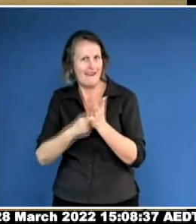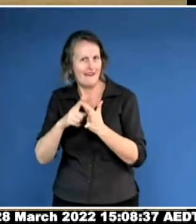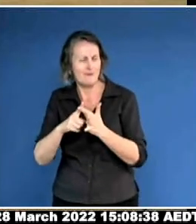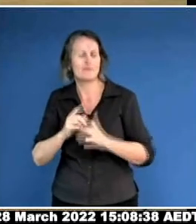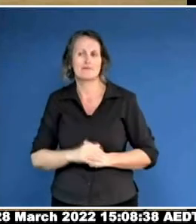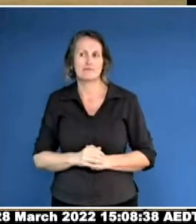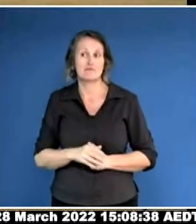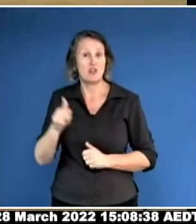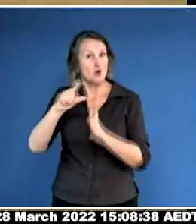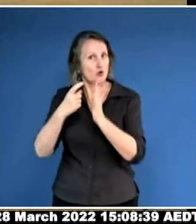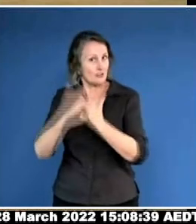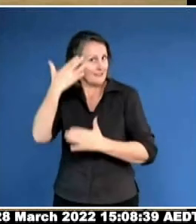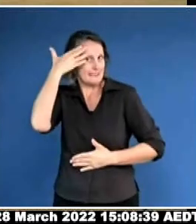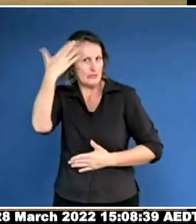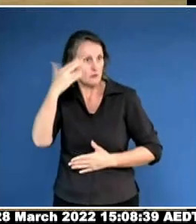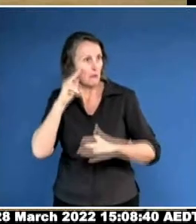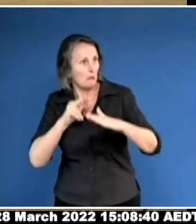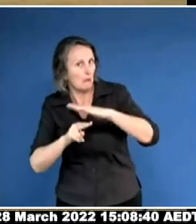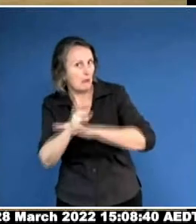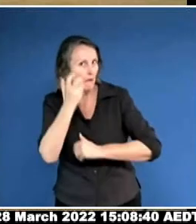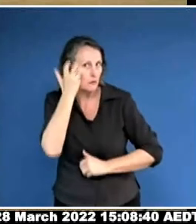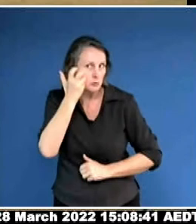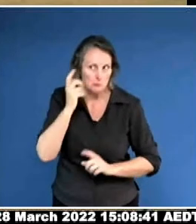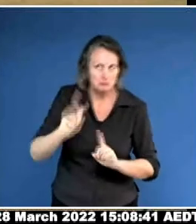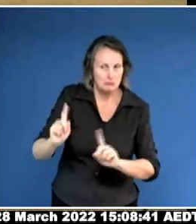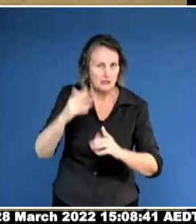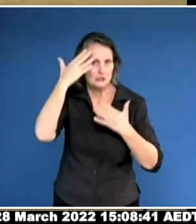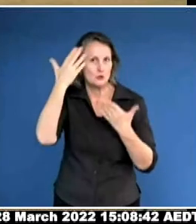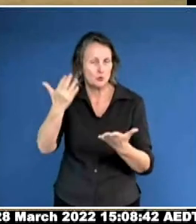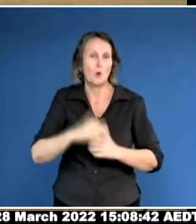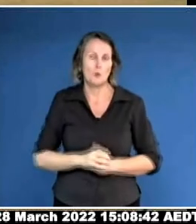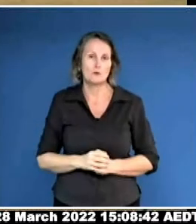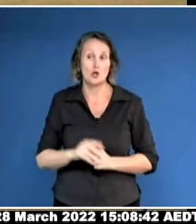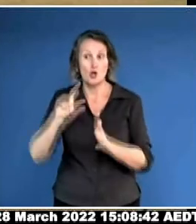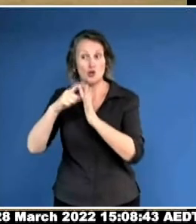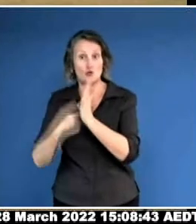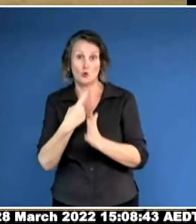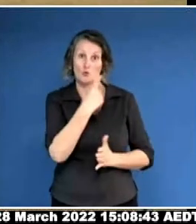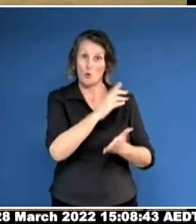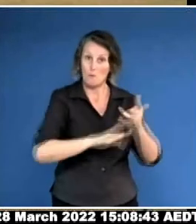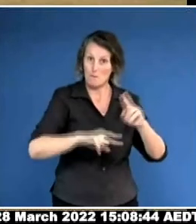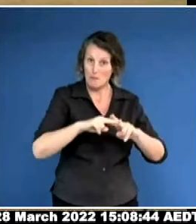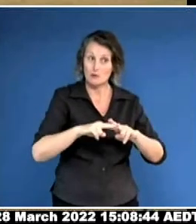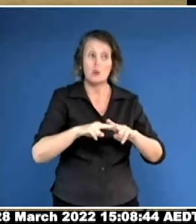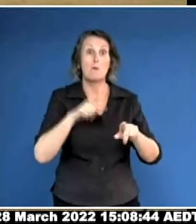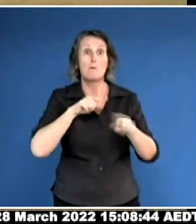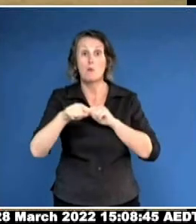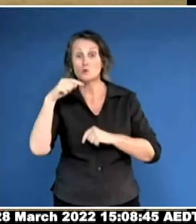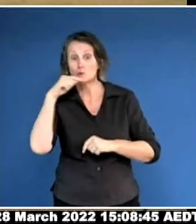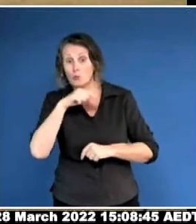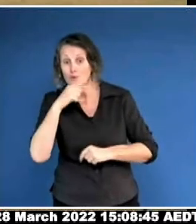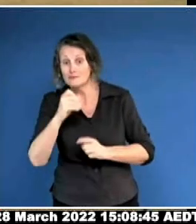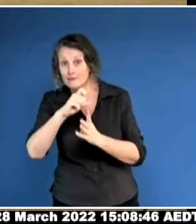uncertain and that males with a childhood onset of the condition often experienced a shortened lifespan and could